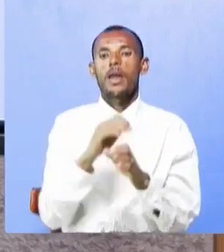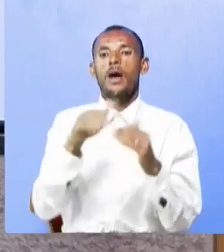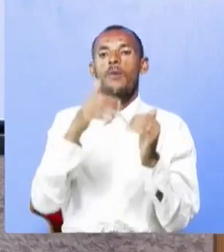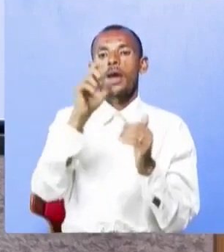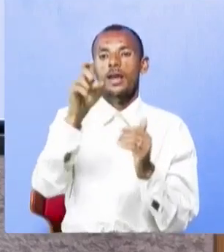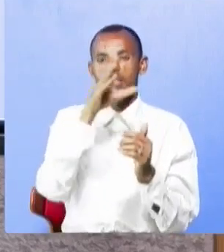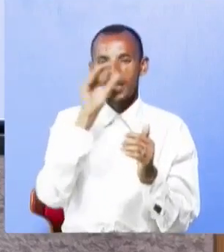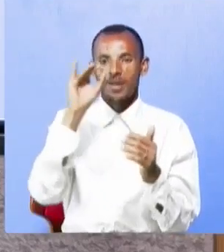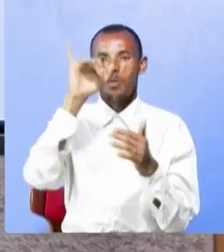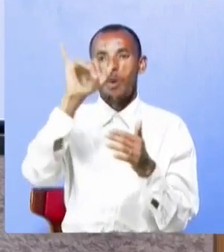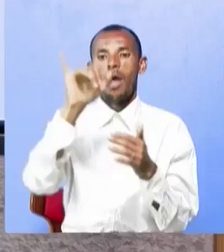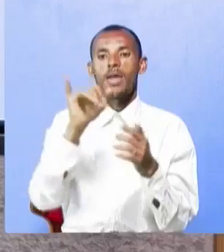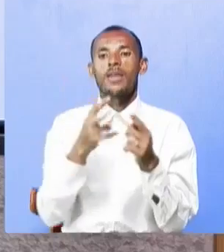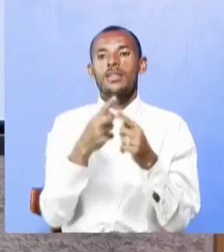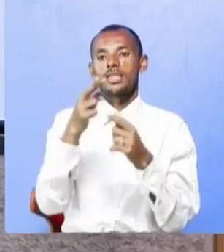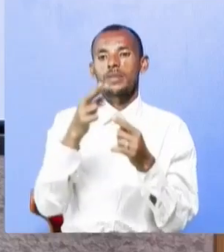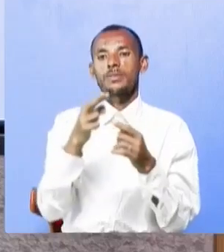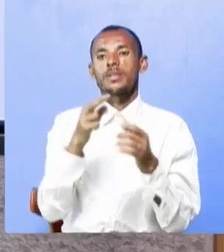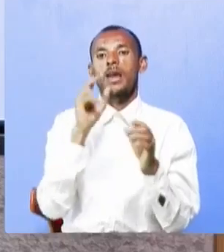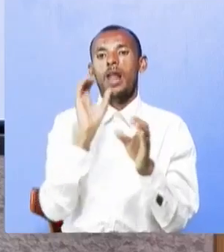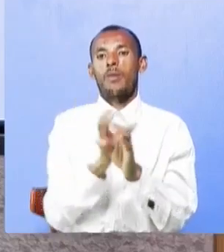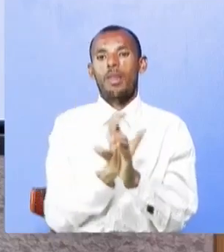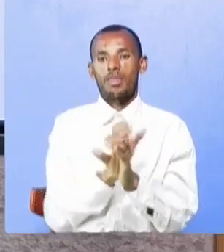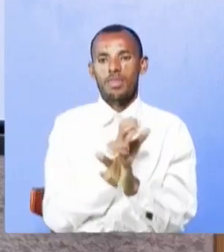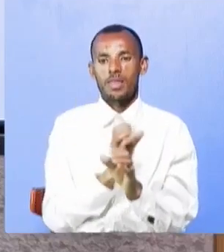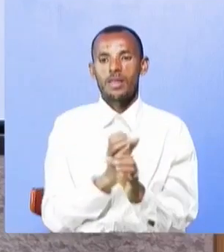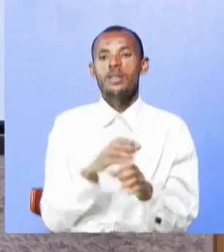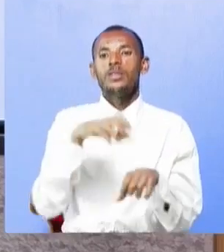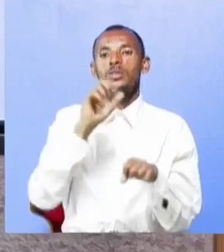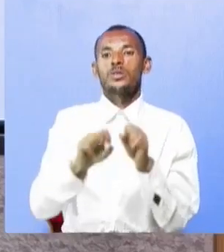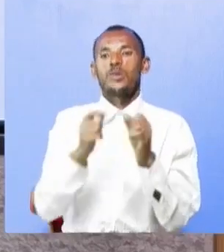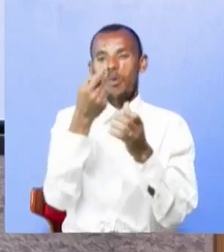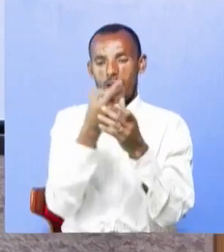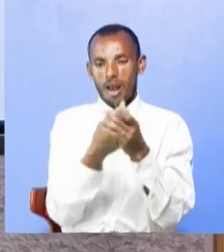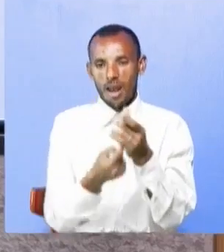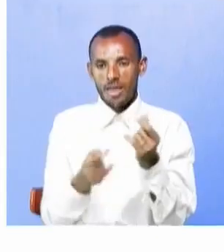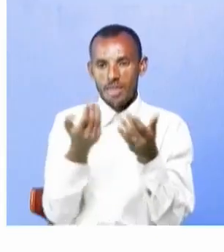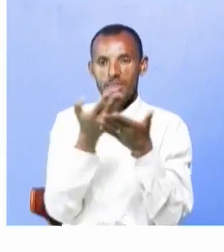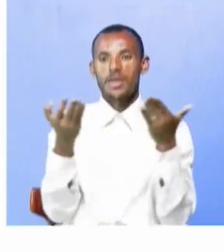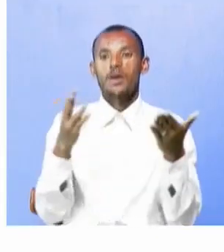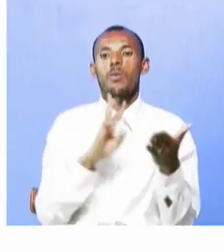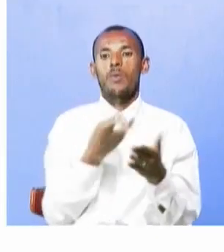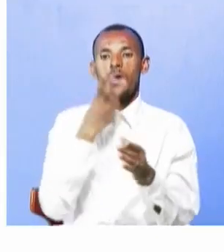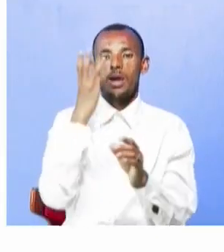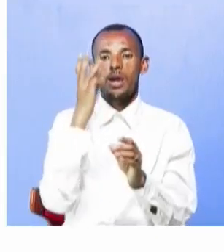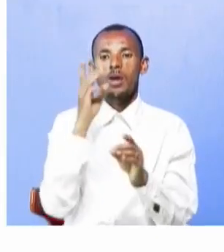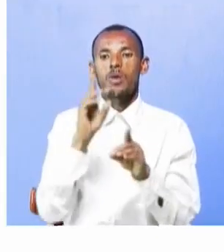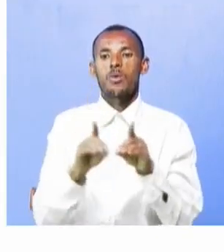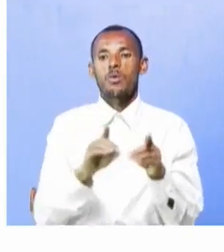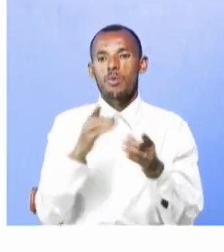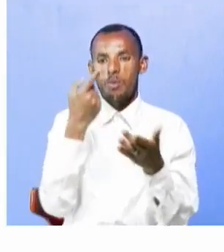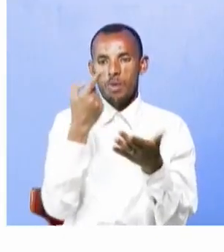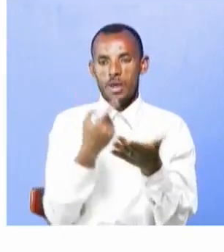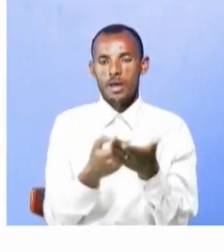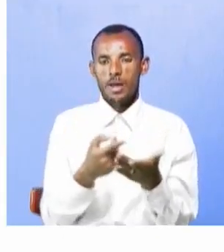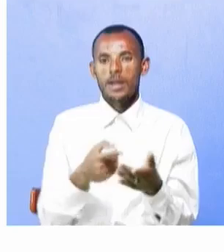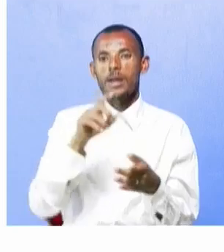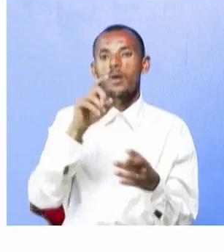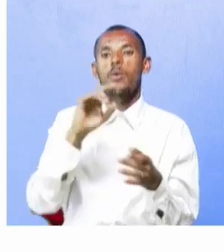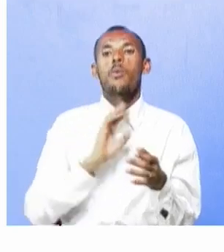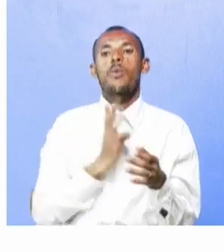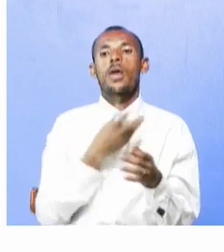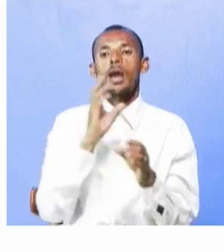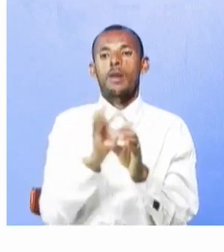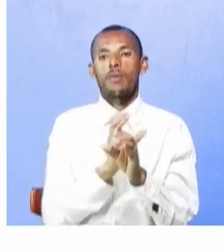and y intercepts are calculated, right? So the only thing that we do here is we calculate the x and the